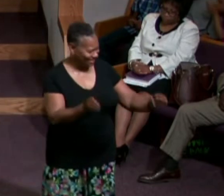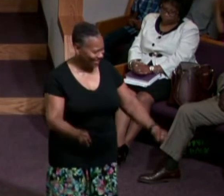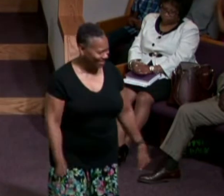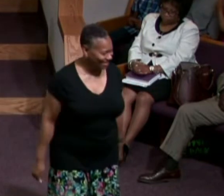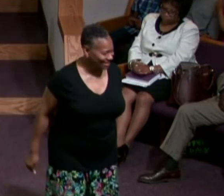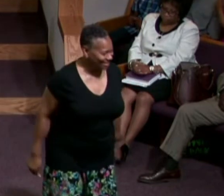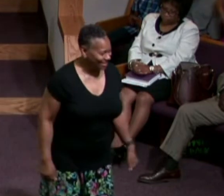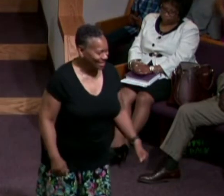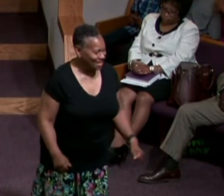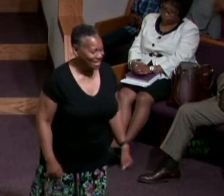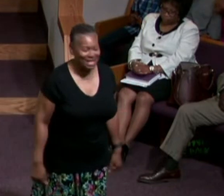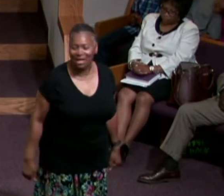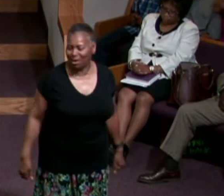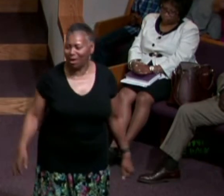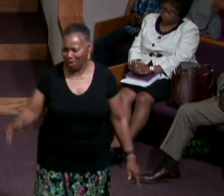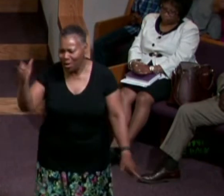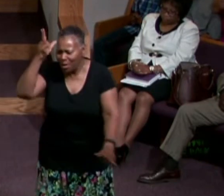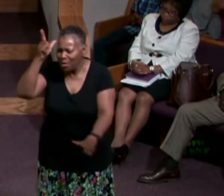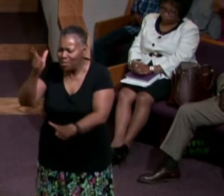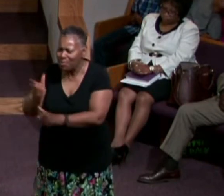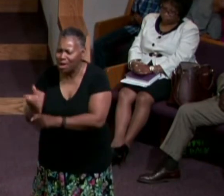A lot of brothers know what I'm talking about.